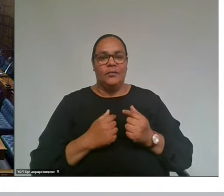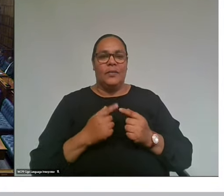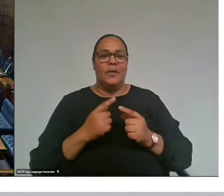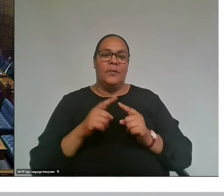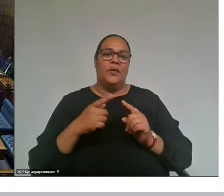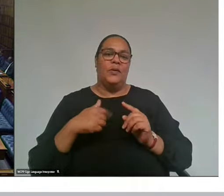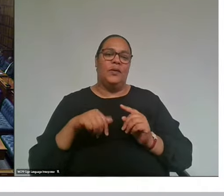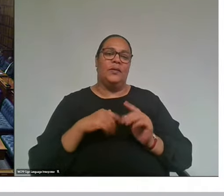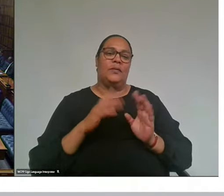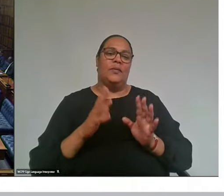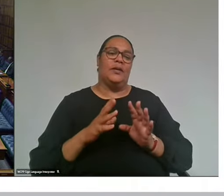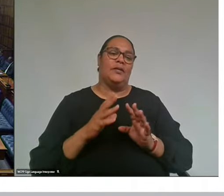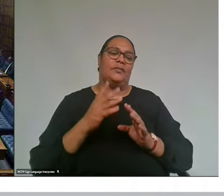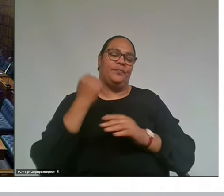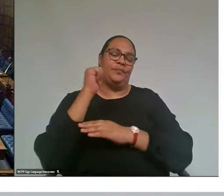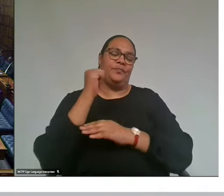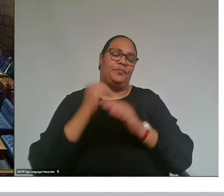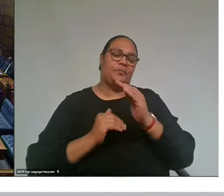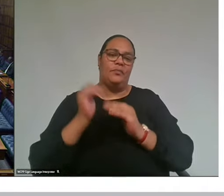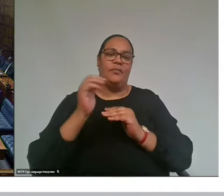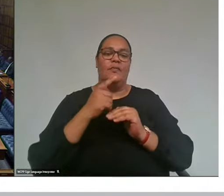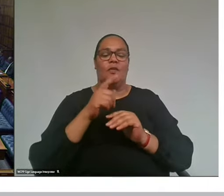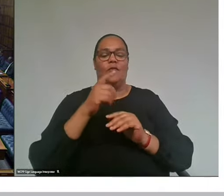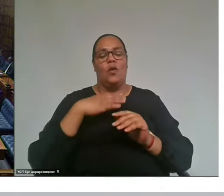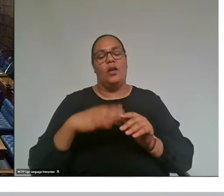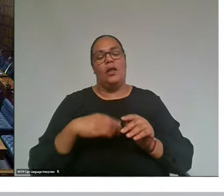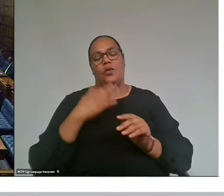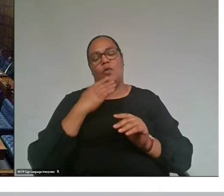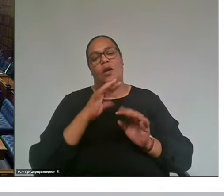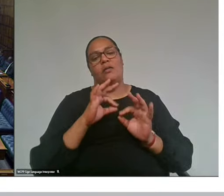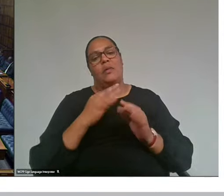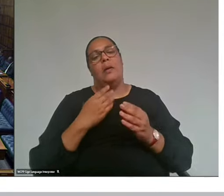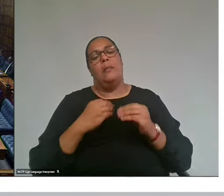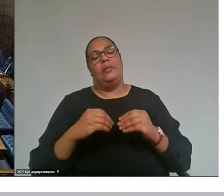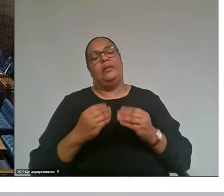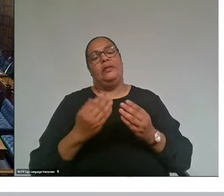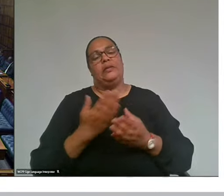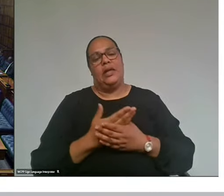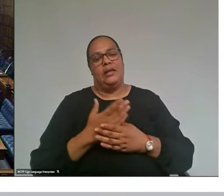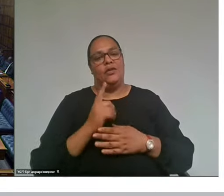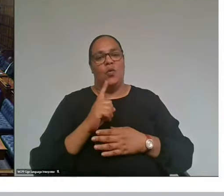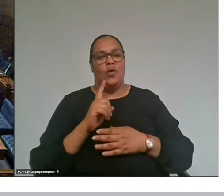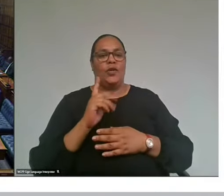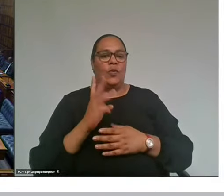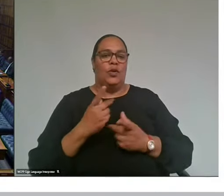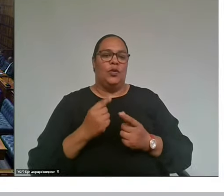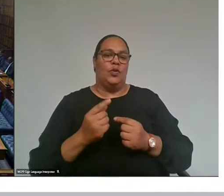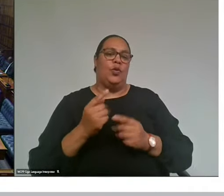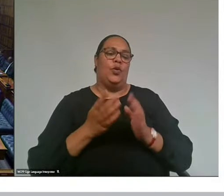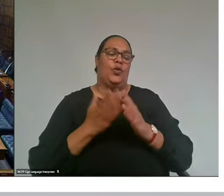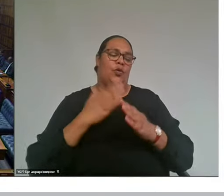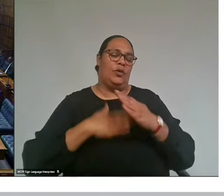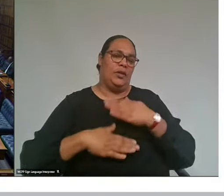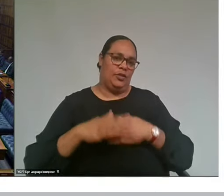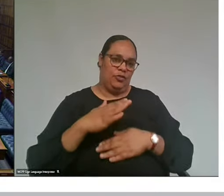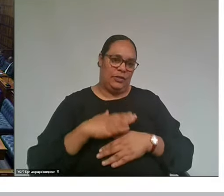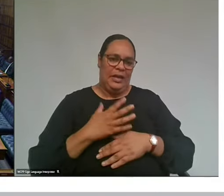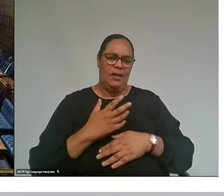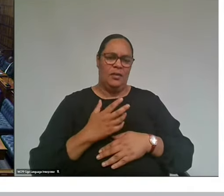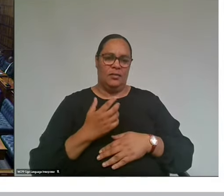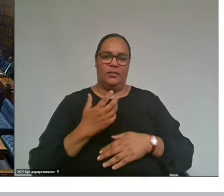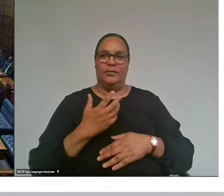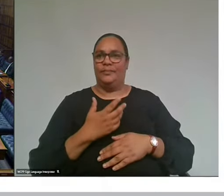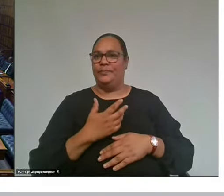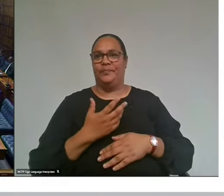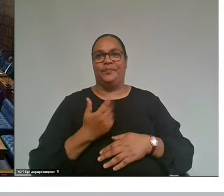will only ever build a factory for a tenant that has a viable business case um which which under goes due diligence um